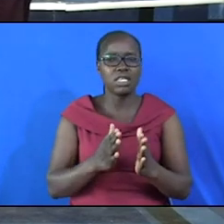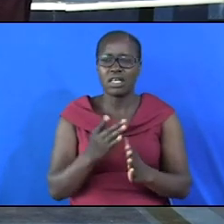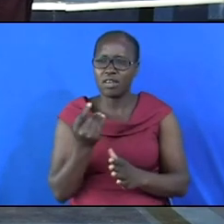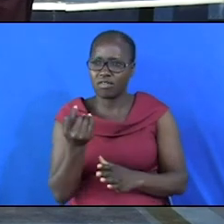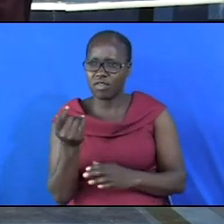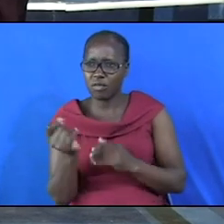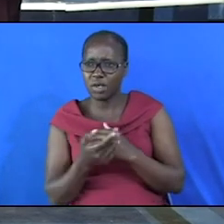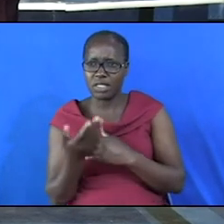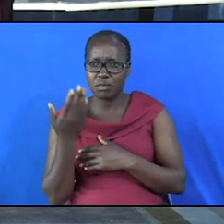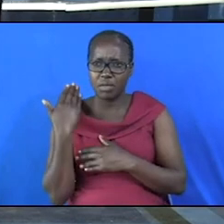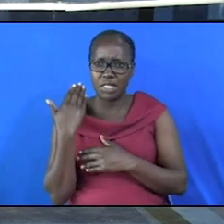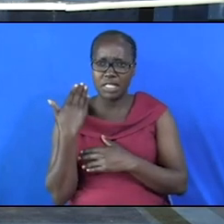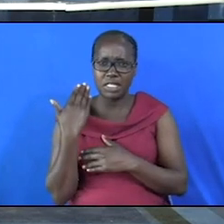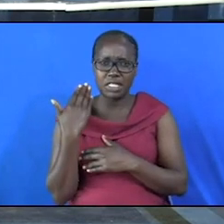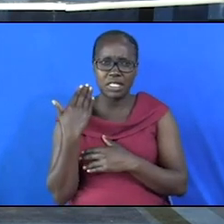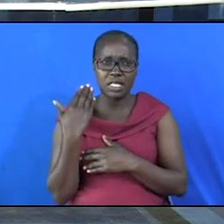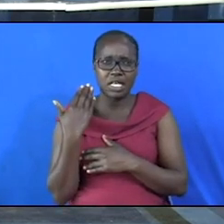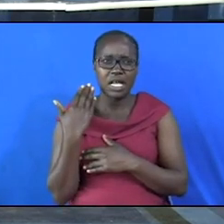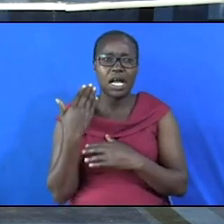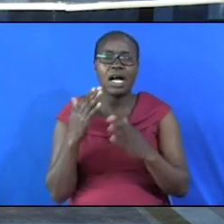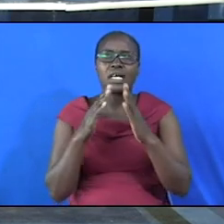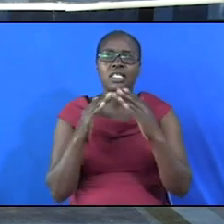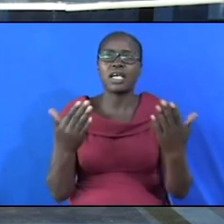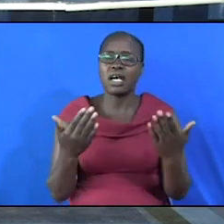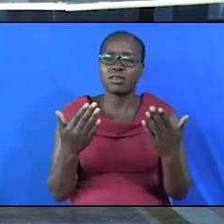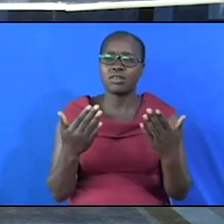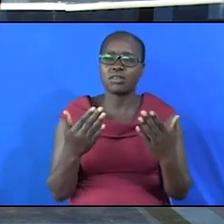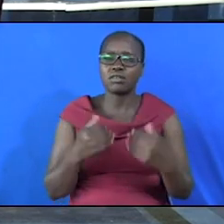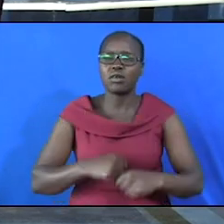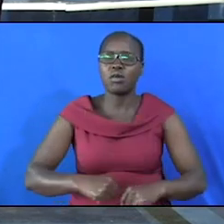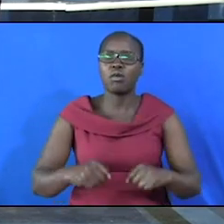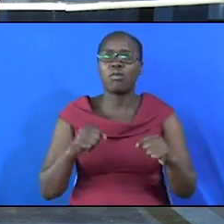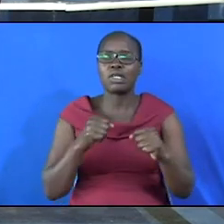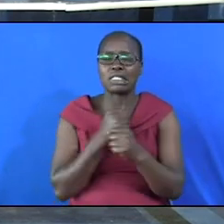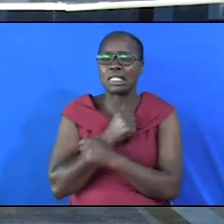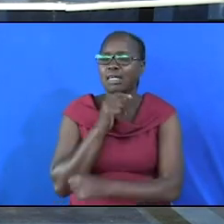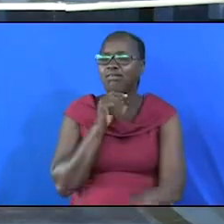few months ago, saying that house manager had slapped him.